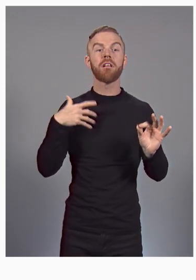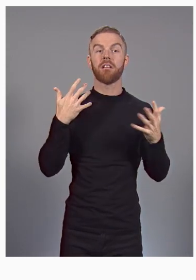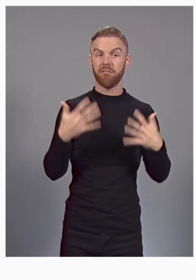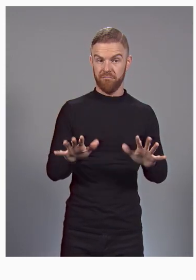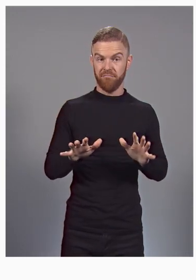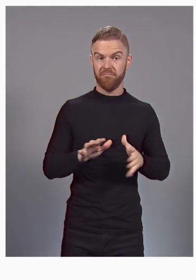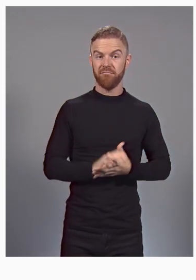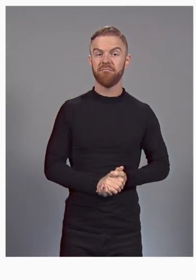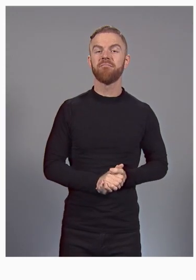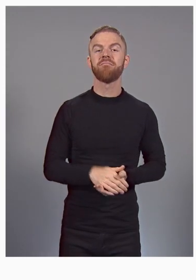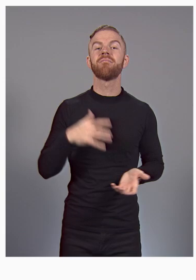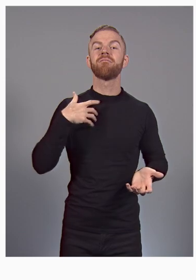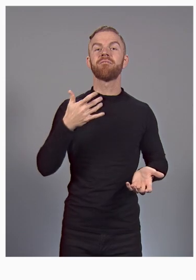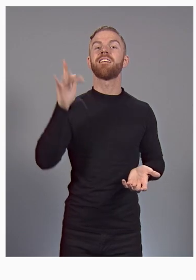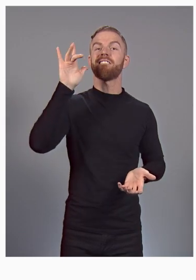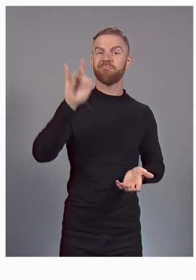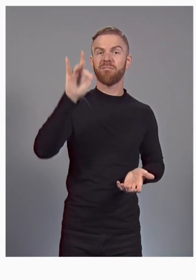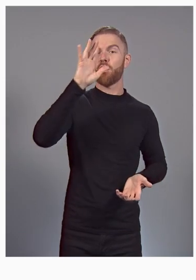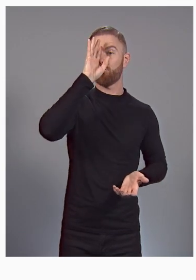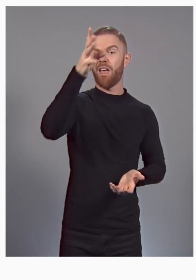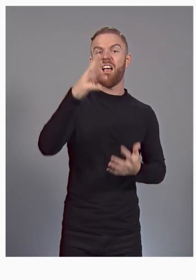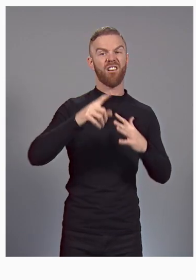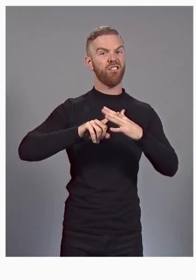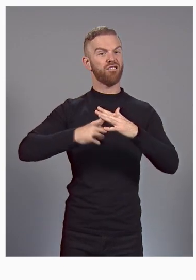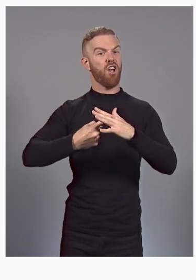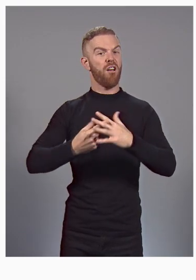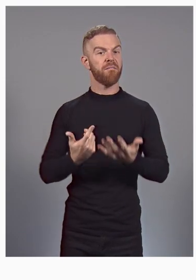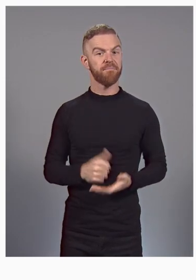and then hit create and start.